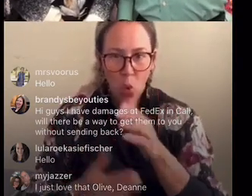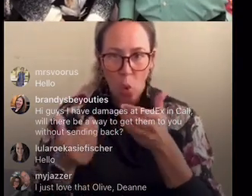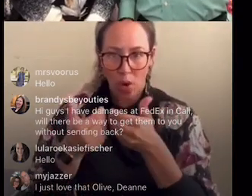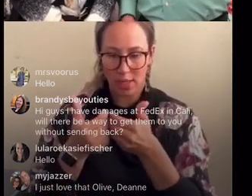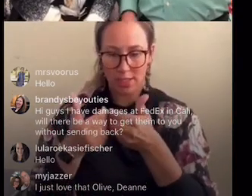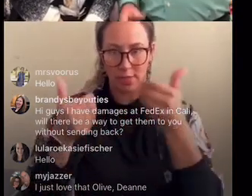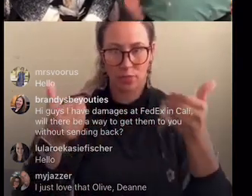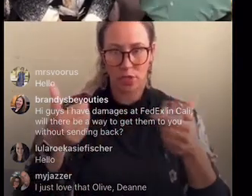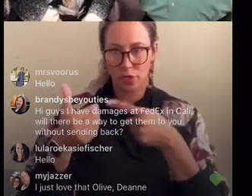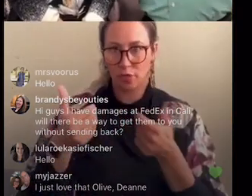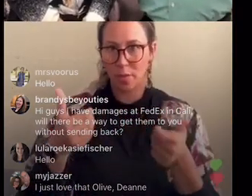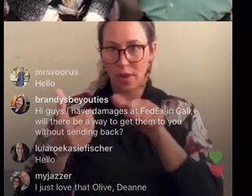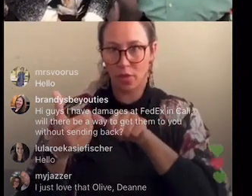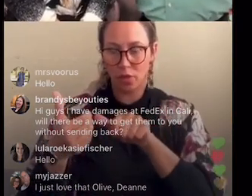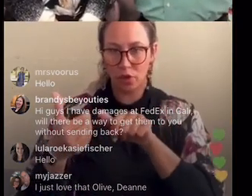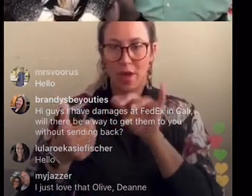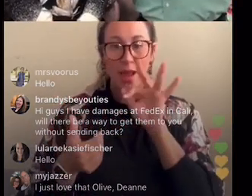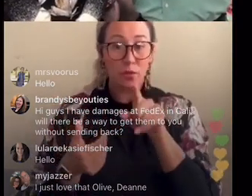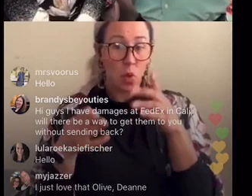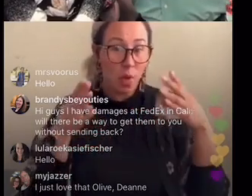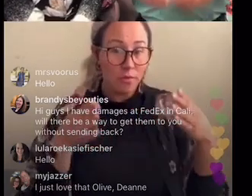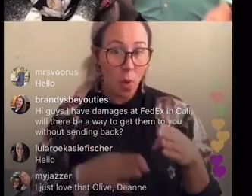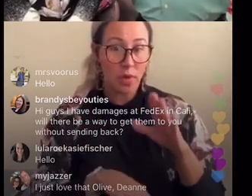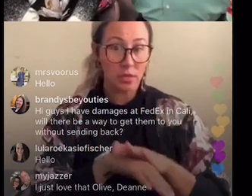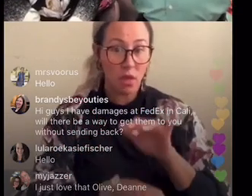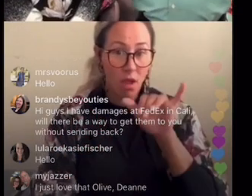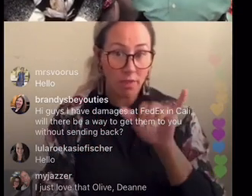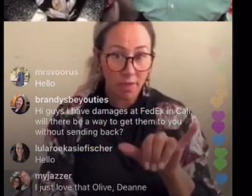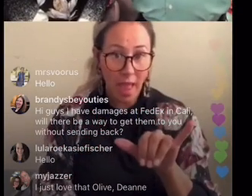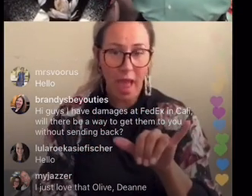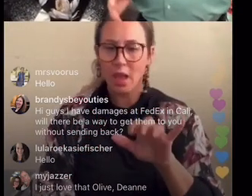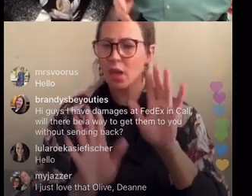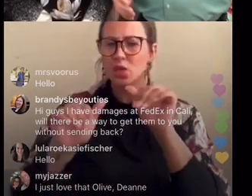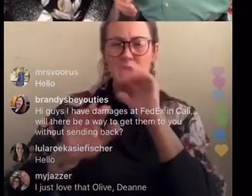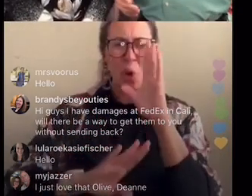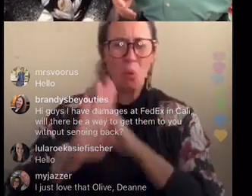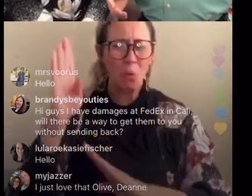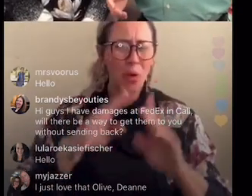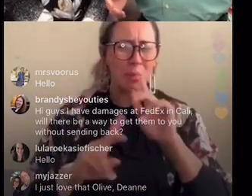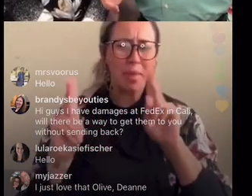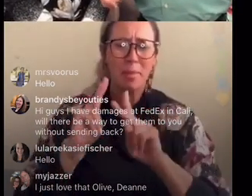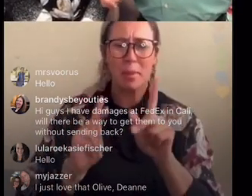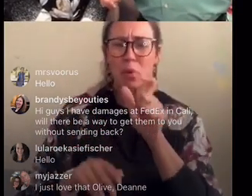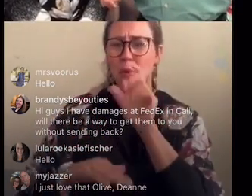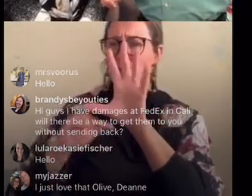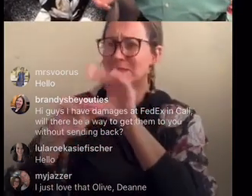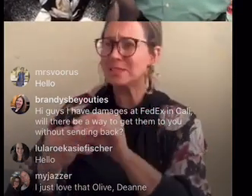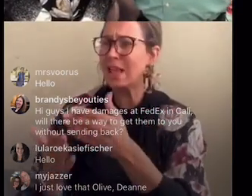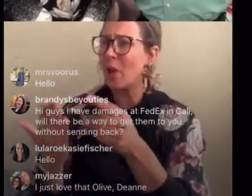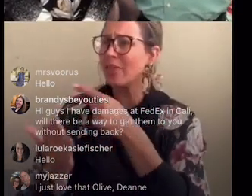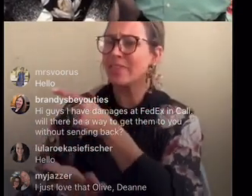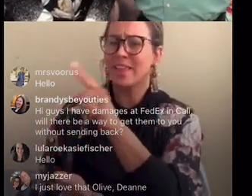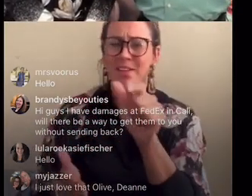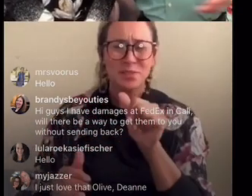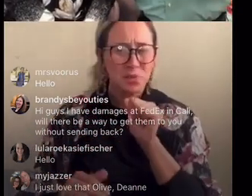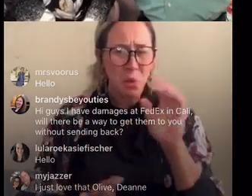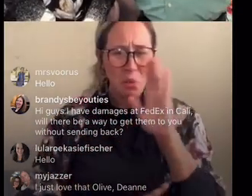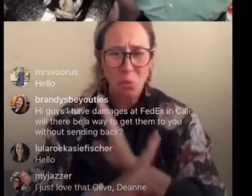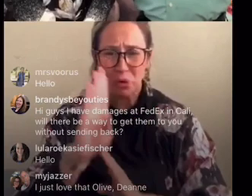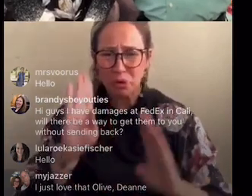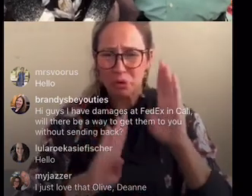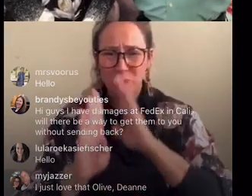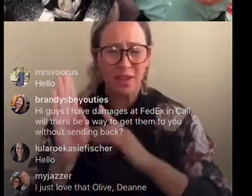And if you will focus on that, quit worrying about the people who discount things. You know what?